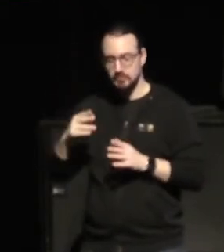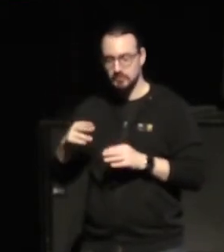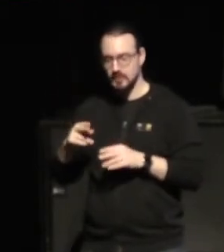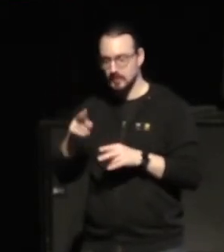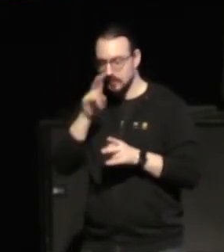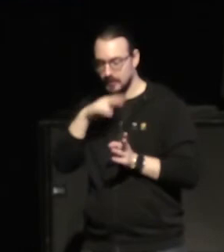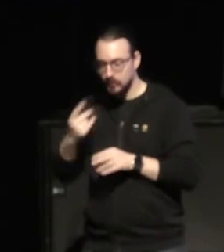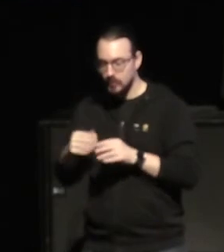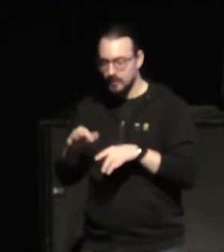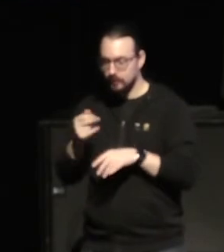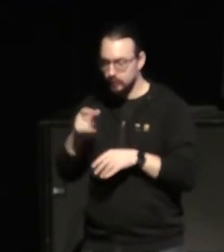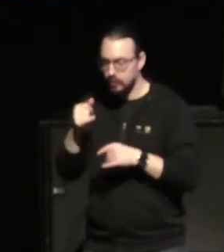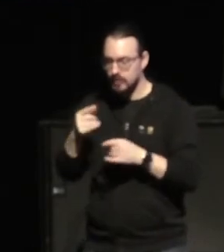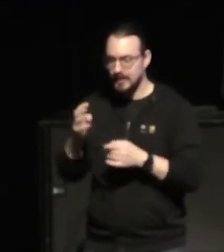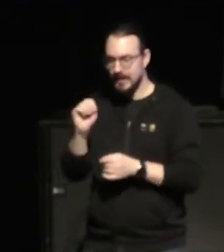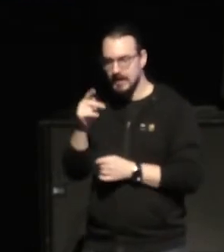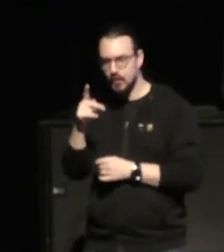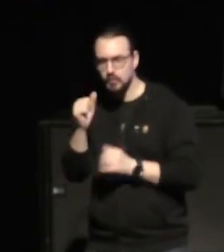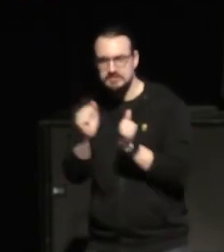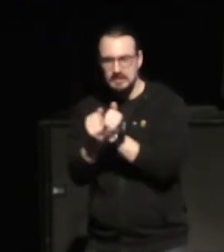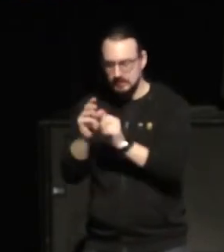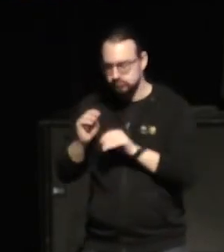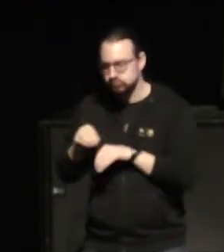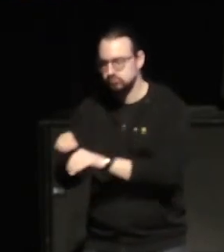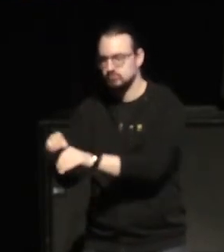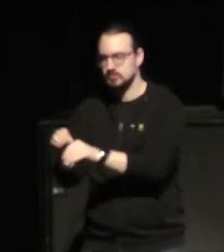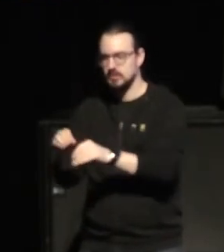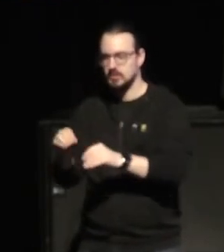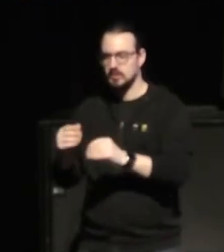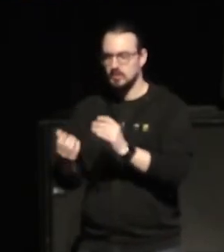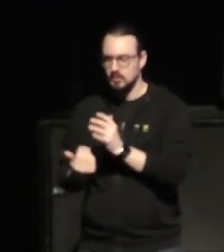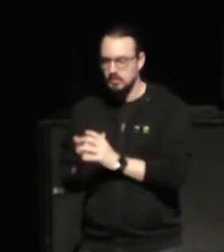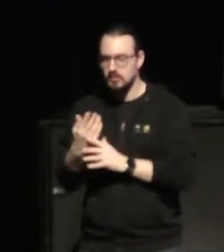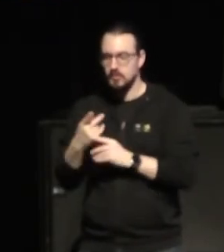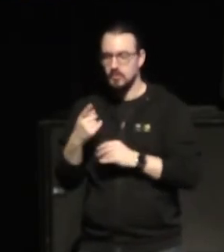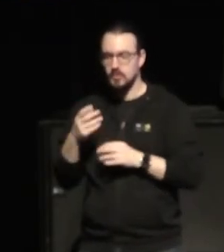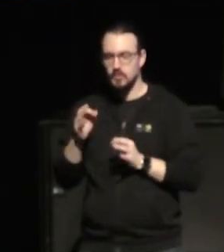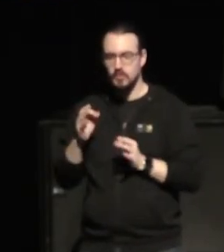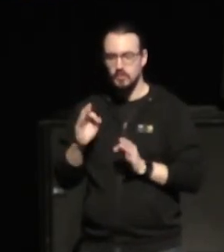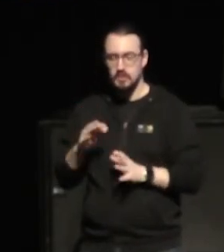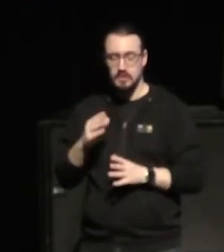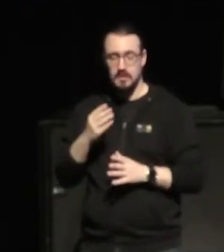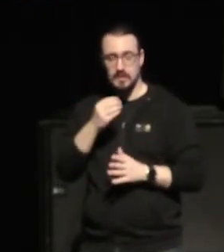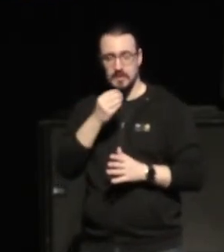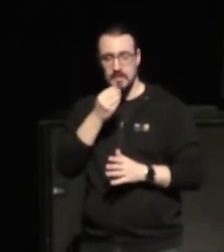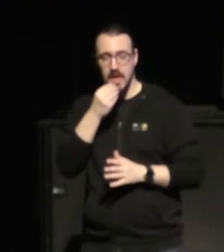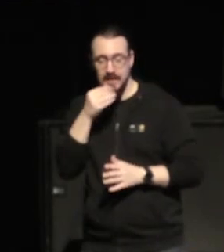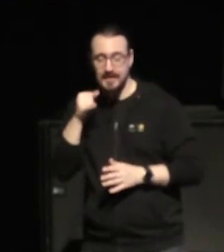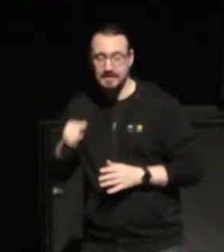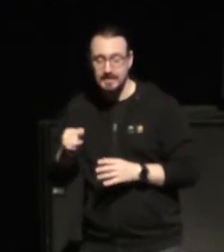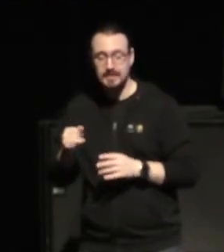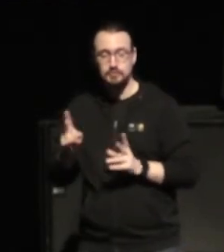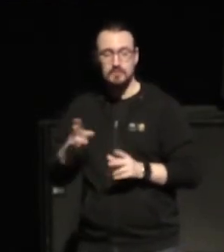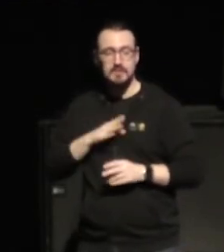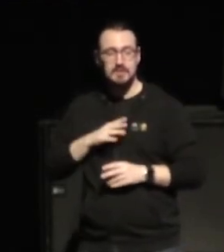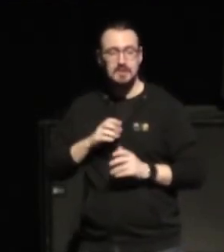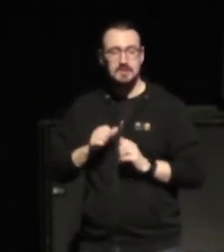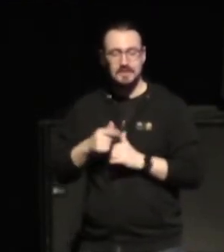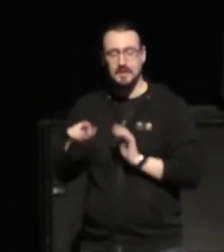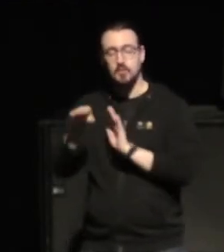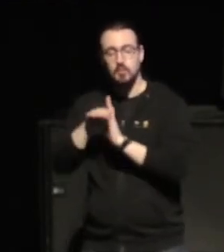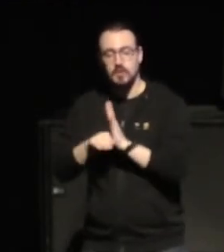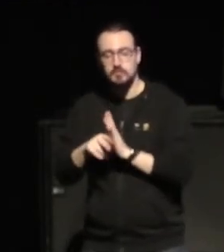seeds, agroecologic way of producing, because they are nutritive. And we also have programs like in